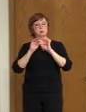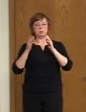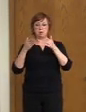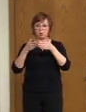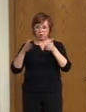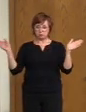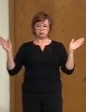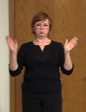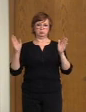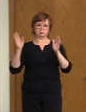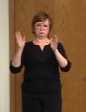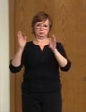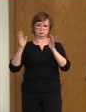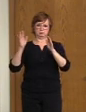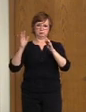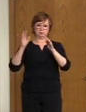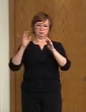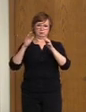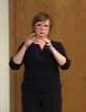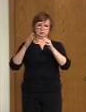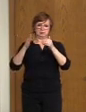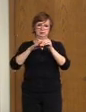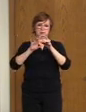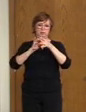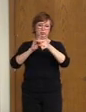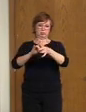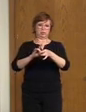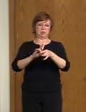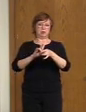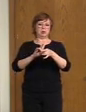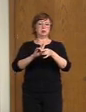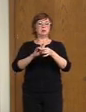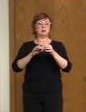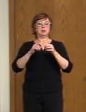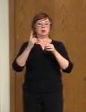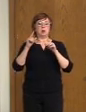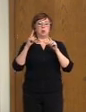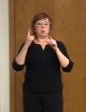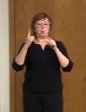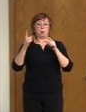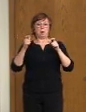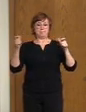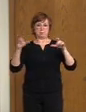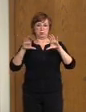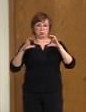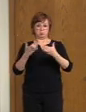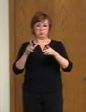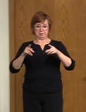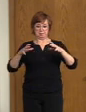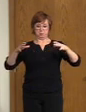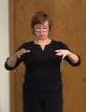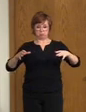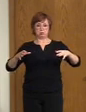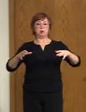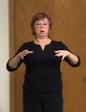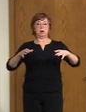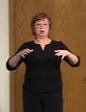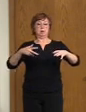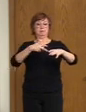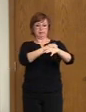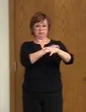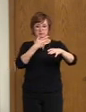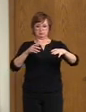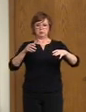all of us are vaccinated. So that will start, later in the summer, continue into the fall. Younger adults, school-age